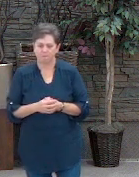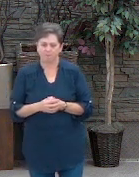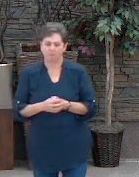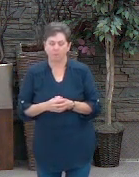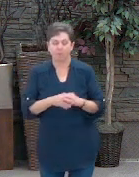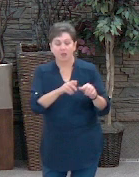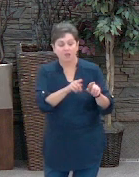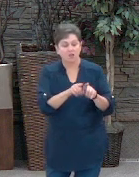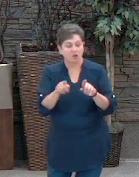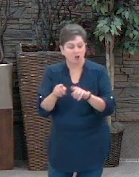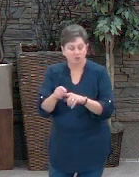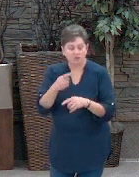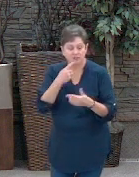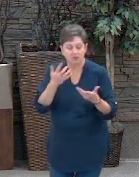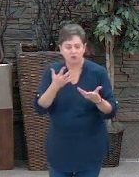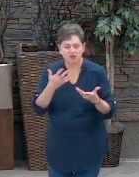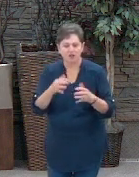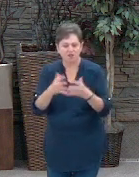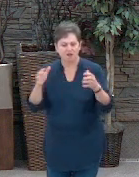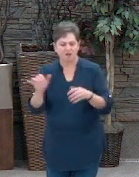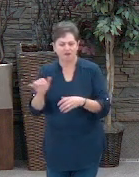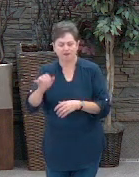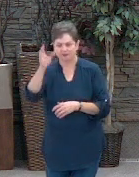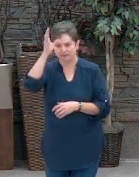But he also says, you know, we're a lot like a dad.